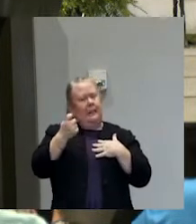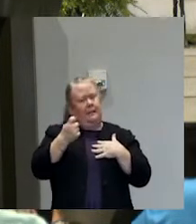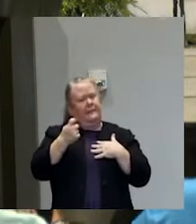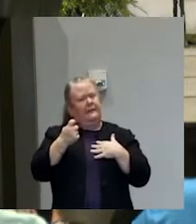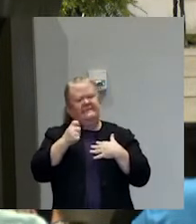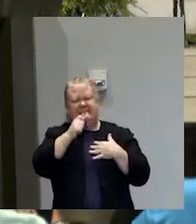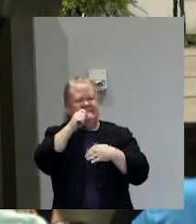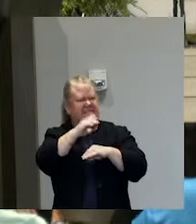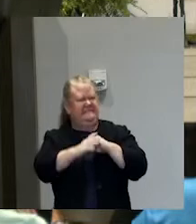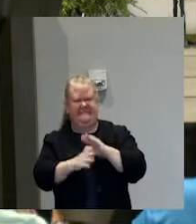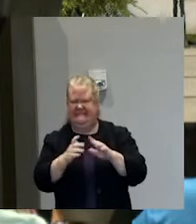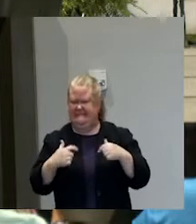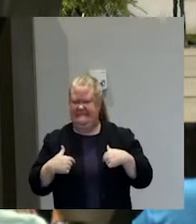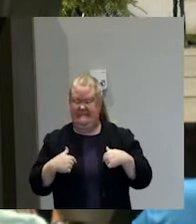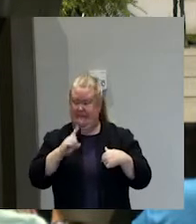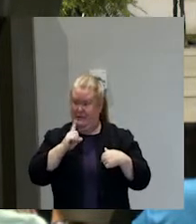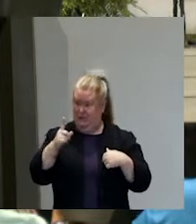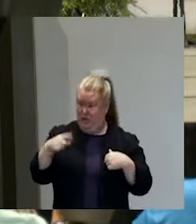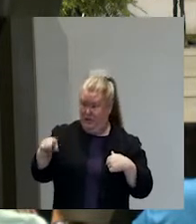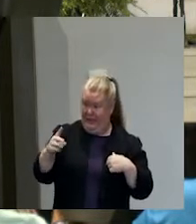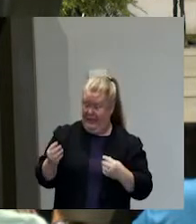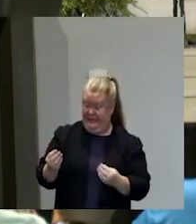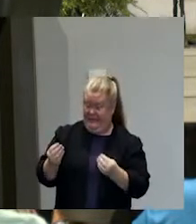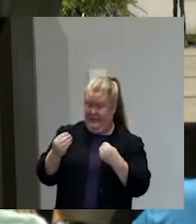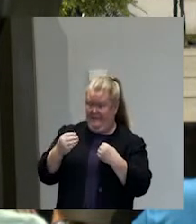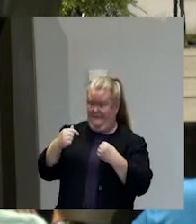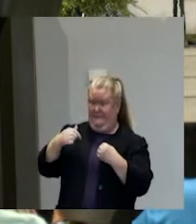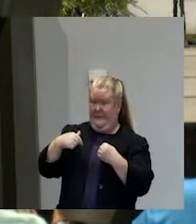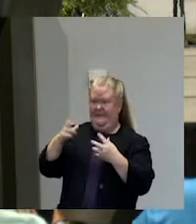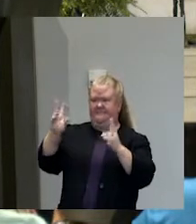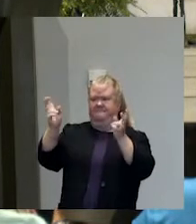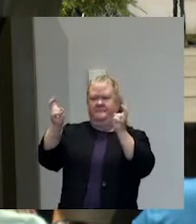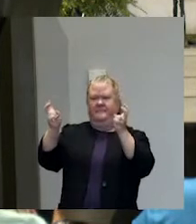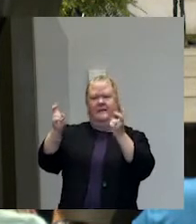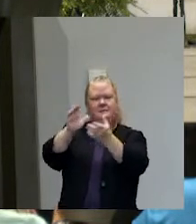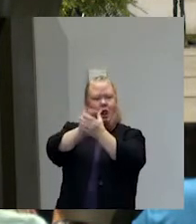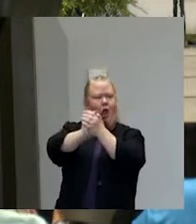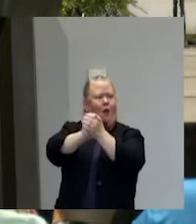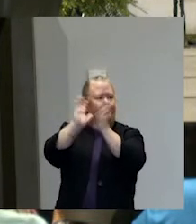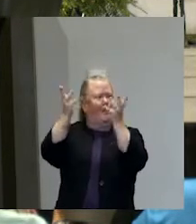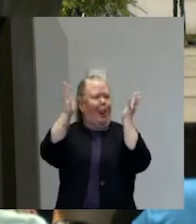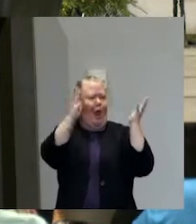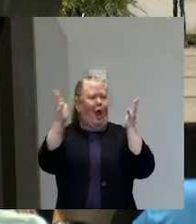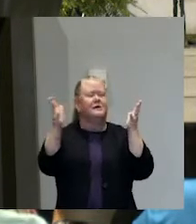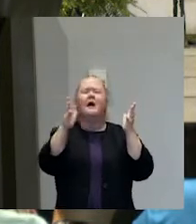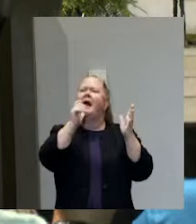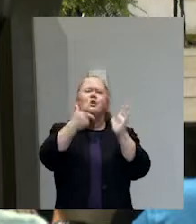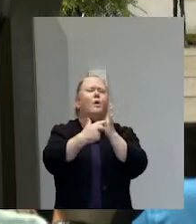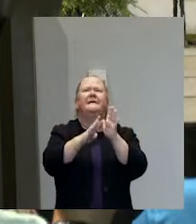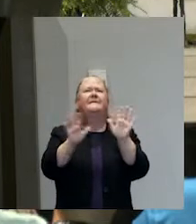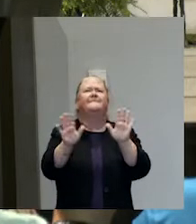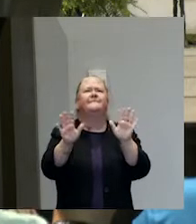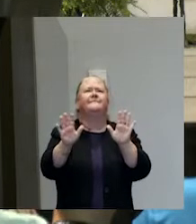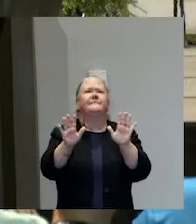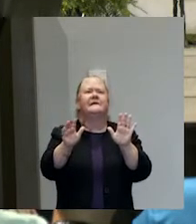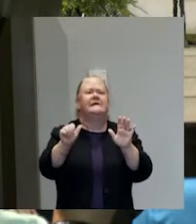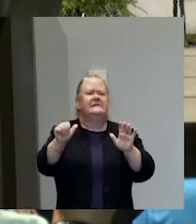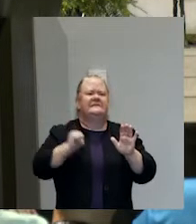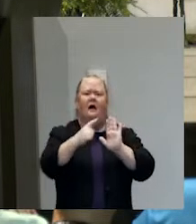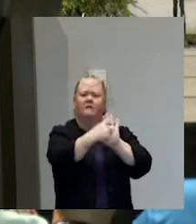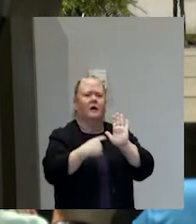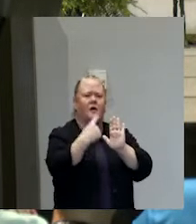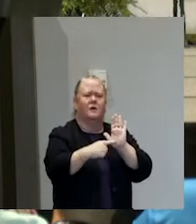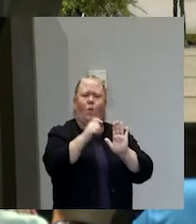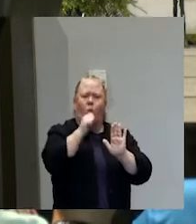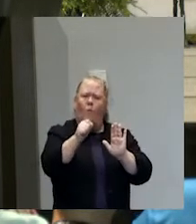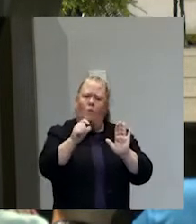I wasn't sure if they were giving me this applause that, and I don't mean this to be self-deprecating or insecure by